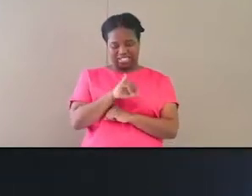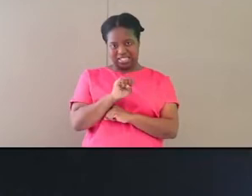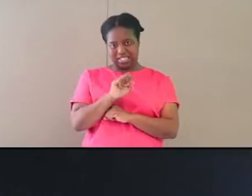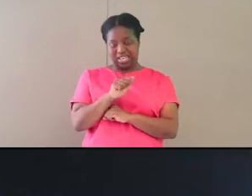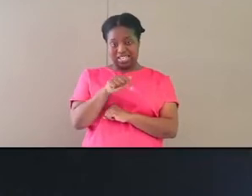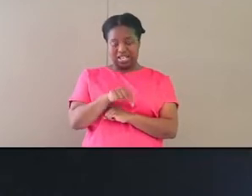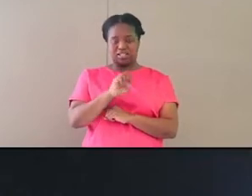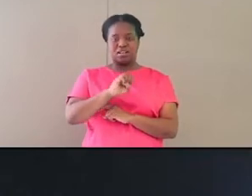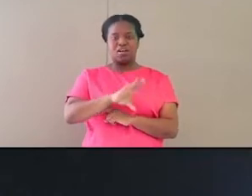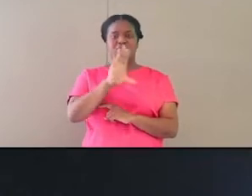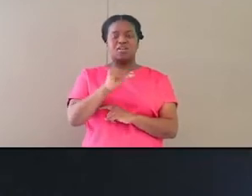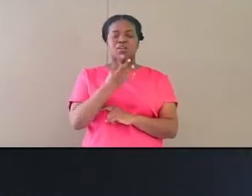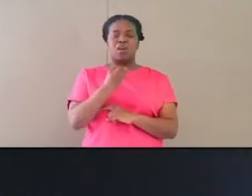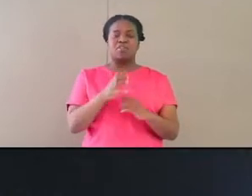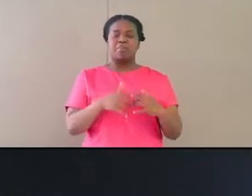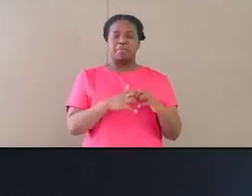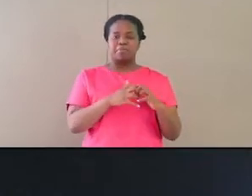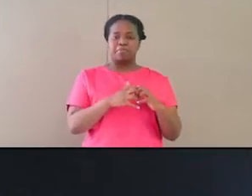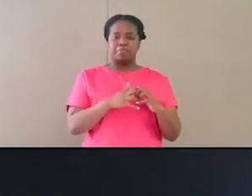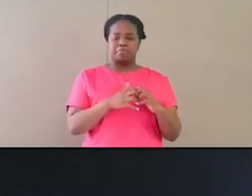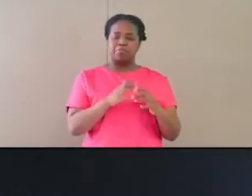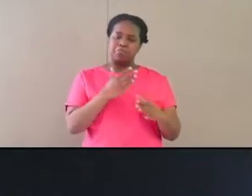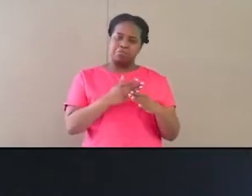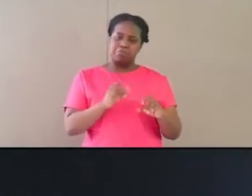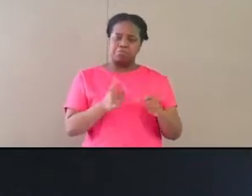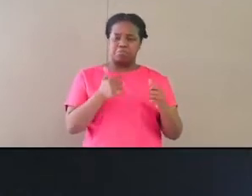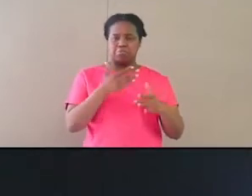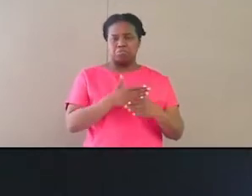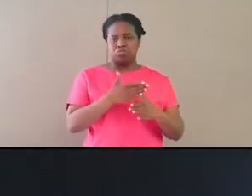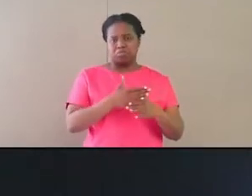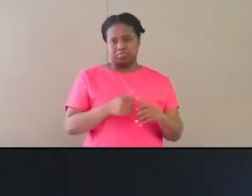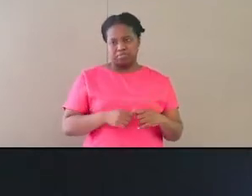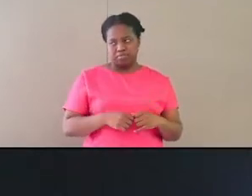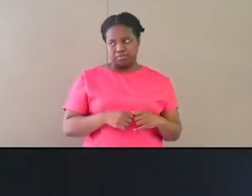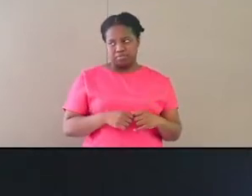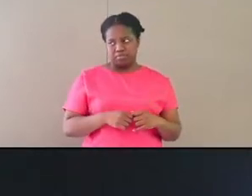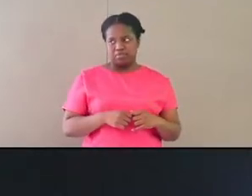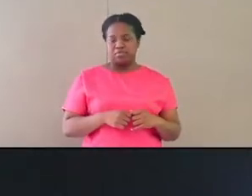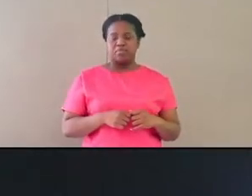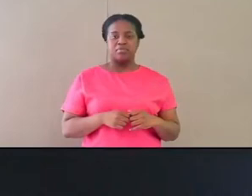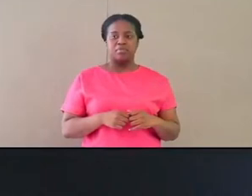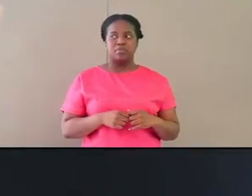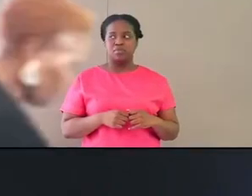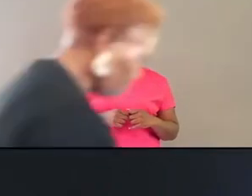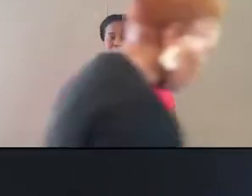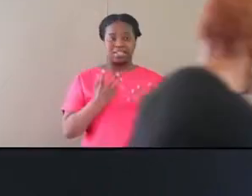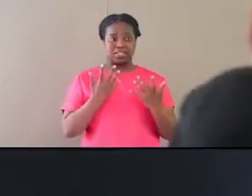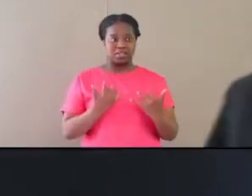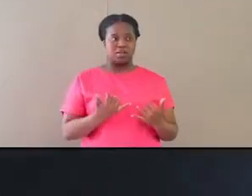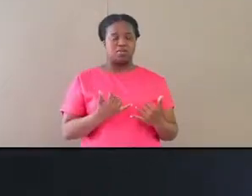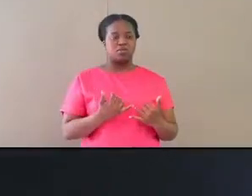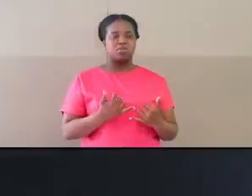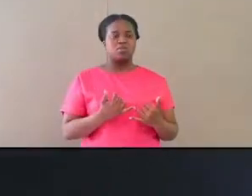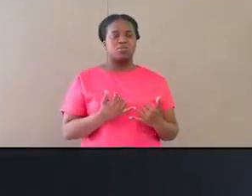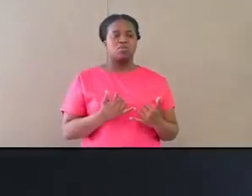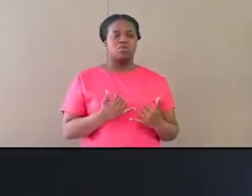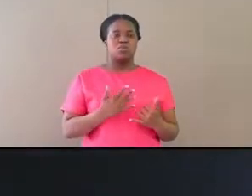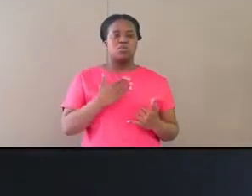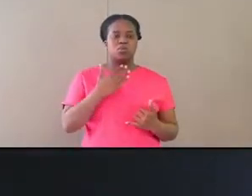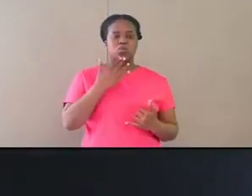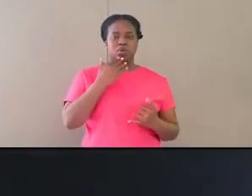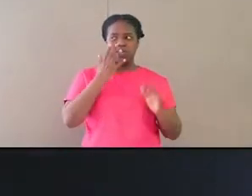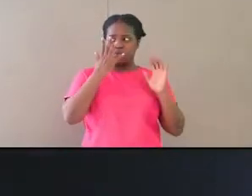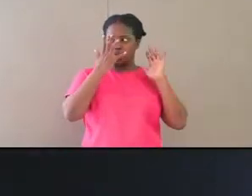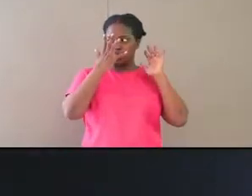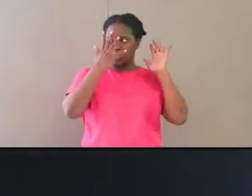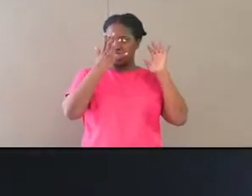in South Africa and they did a sterling job it is currently now hosted by the Eswatini